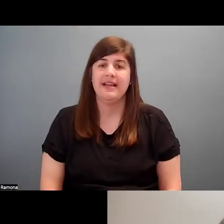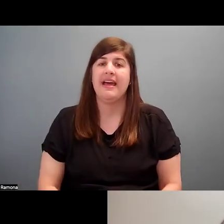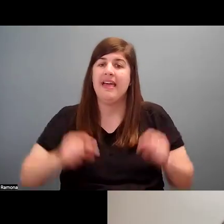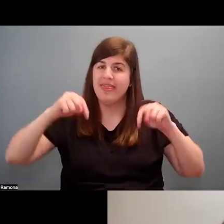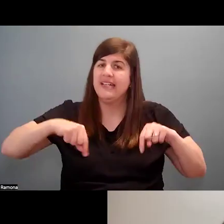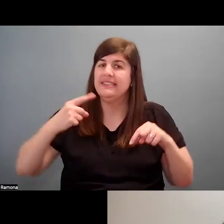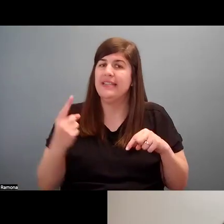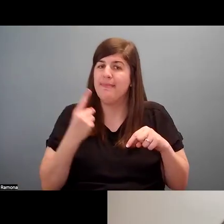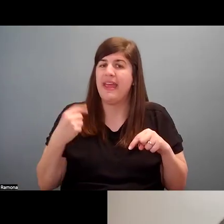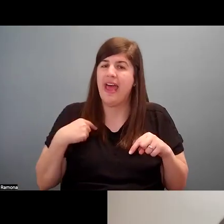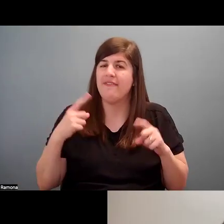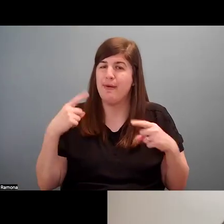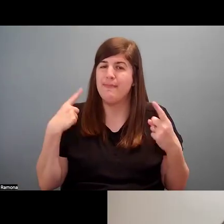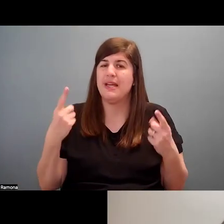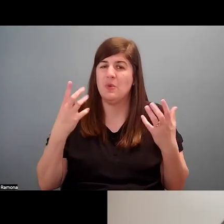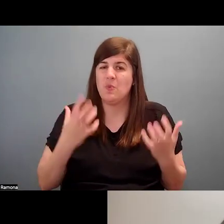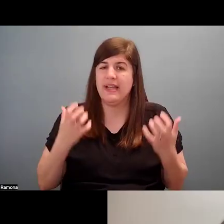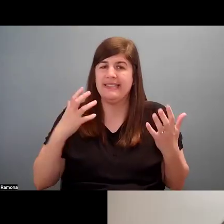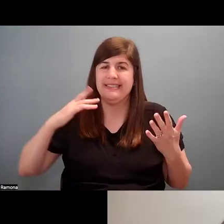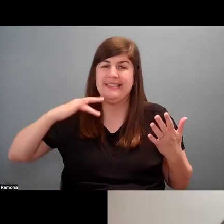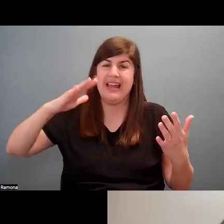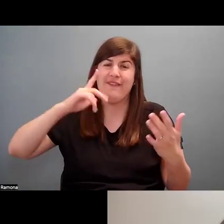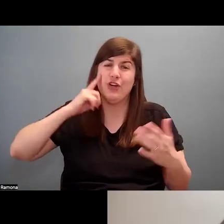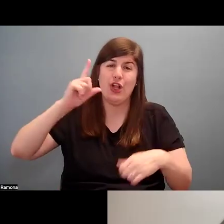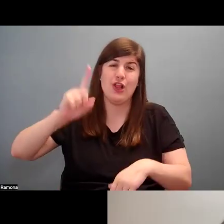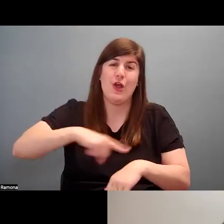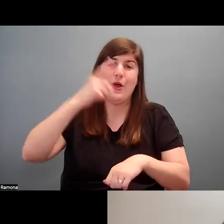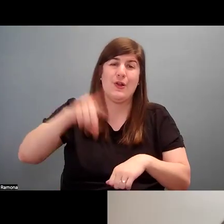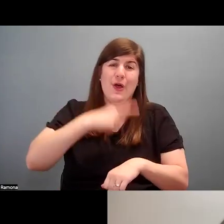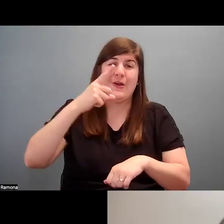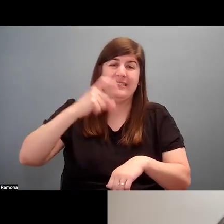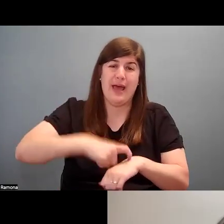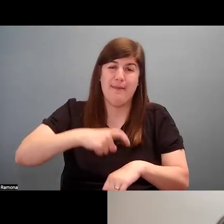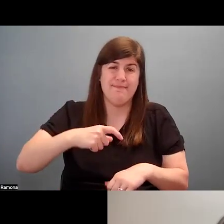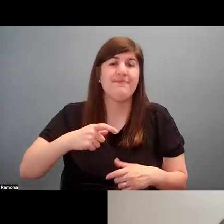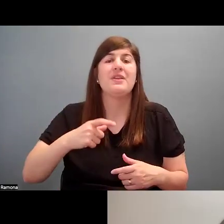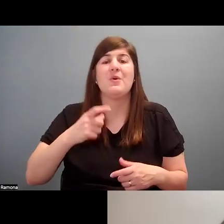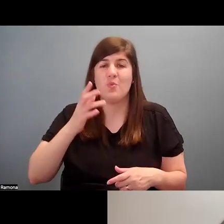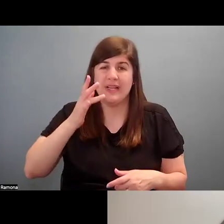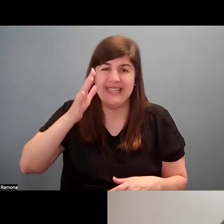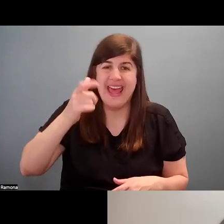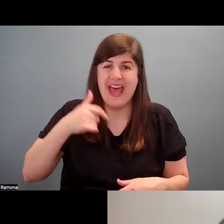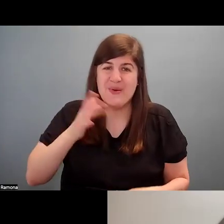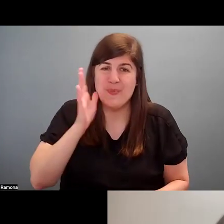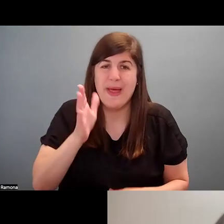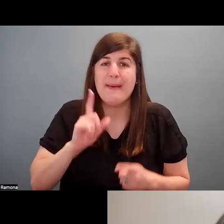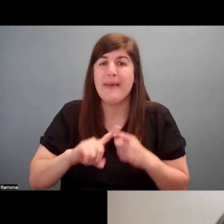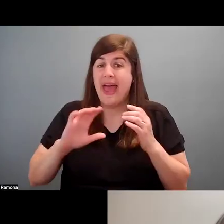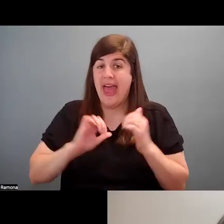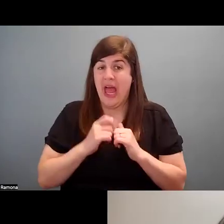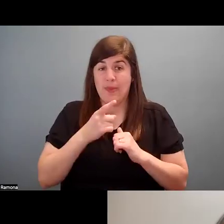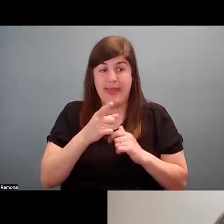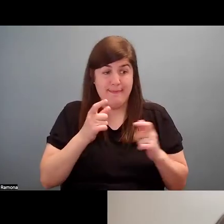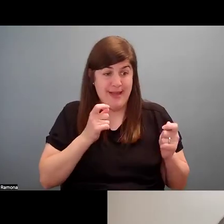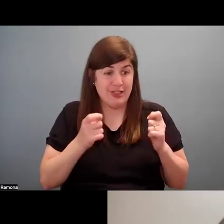is something I have been wanting to study for a long time, and one day I'll get to it. But how they manage to